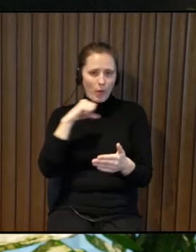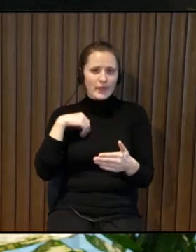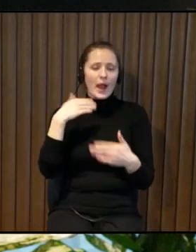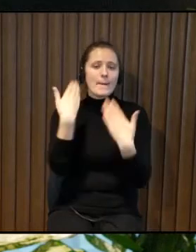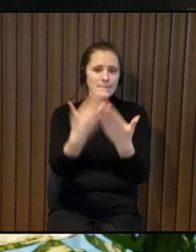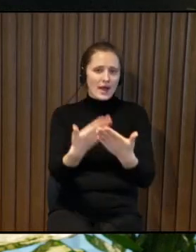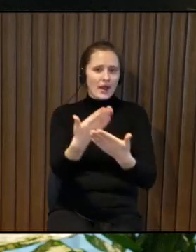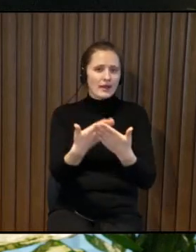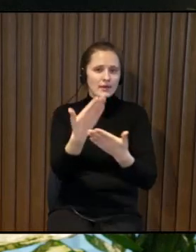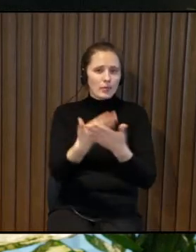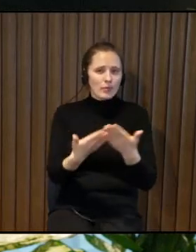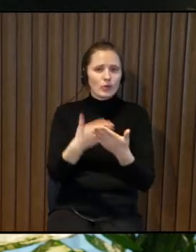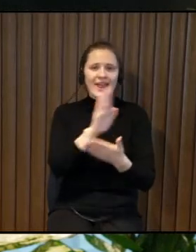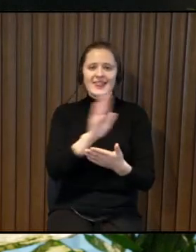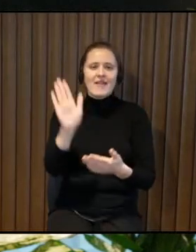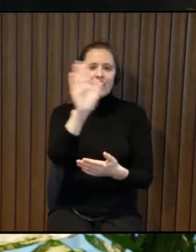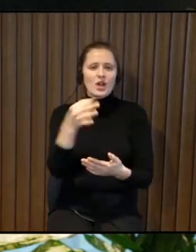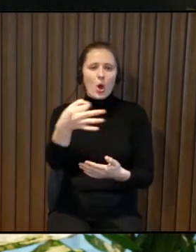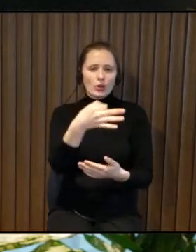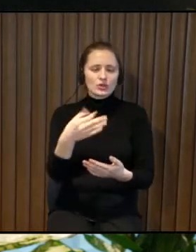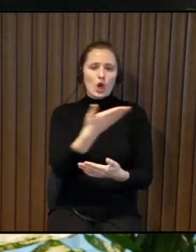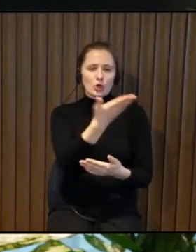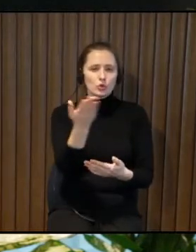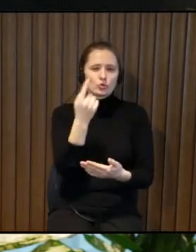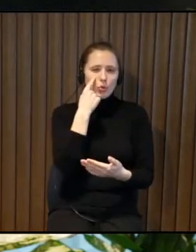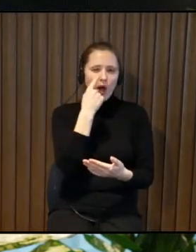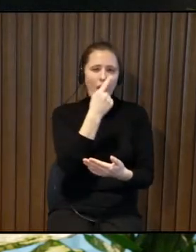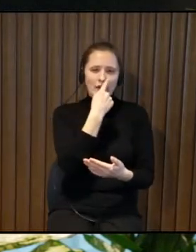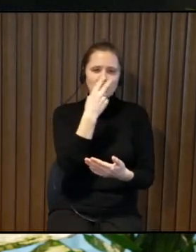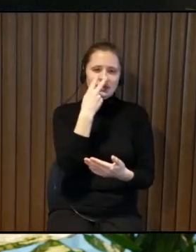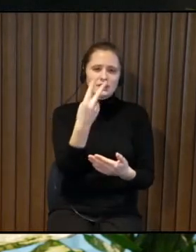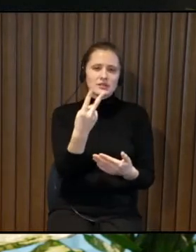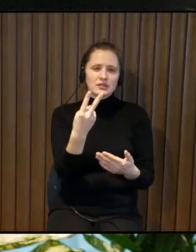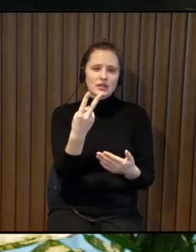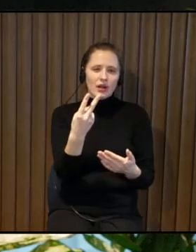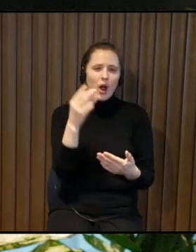might stop at first difficulties. You also